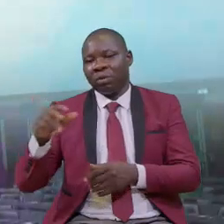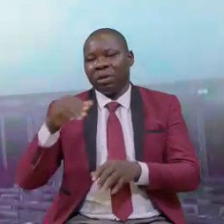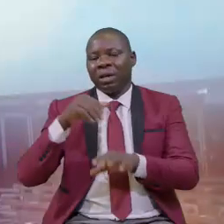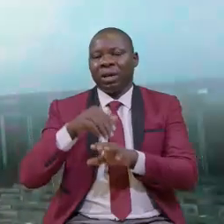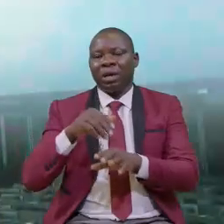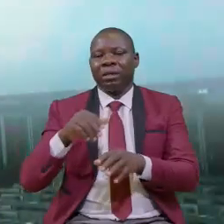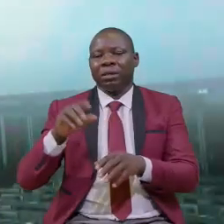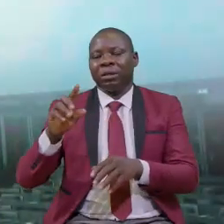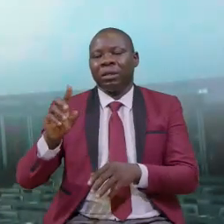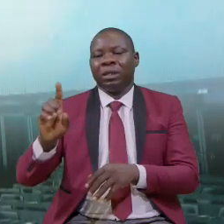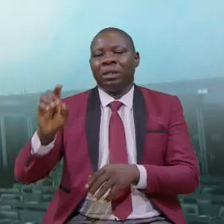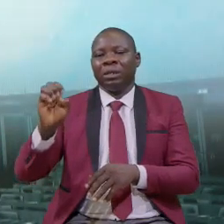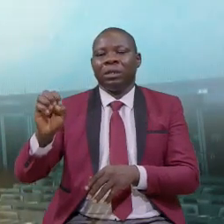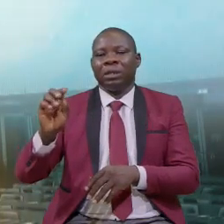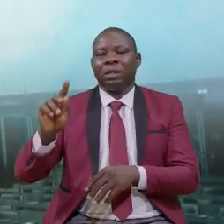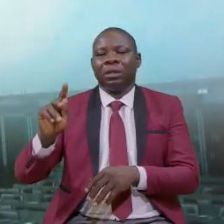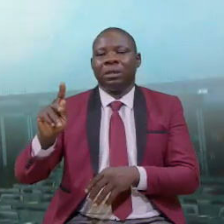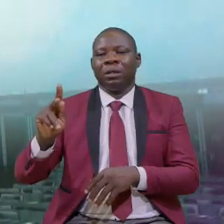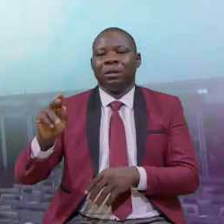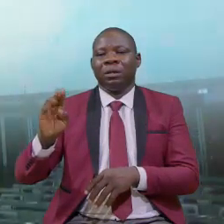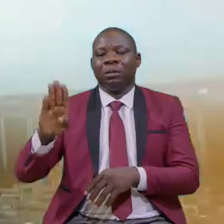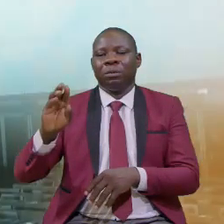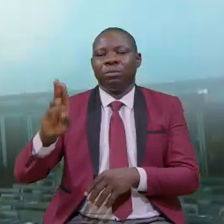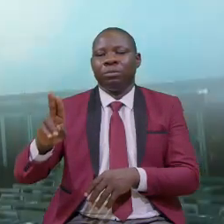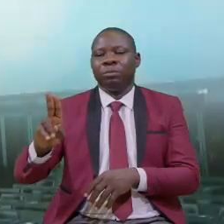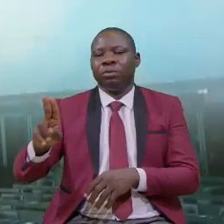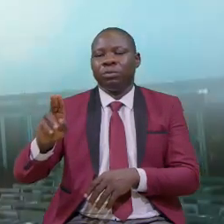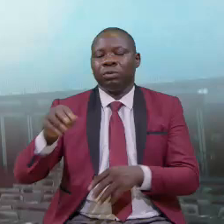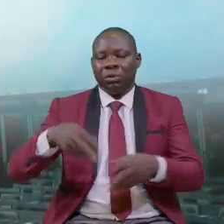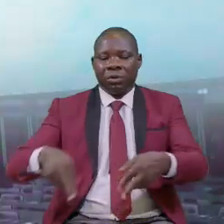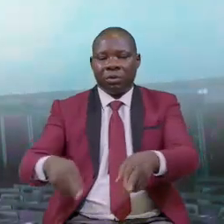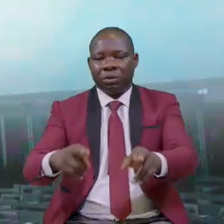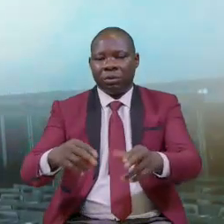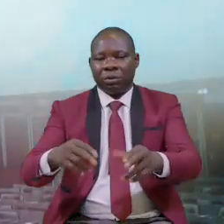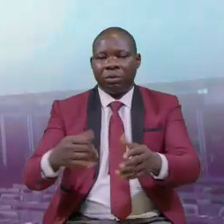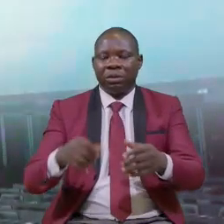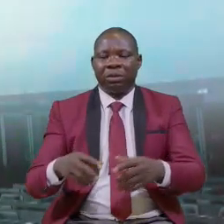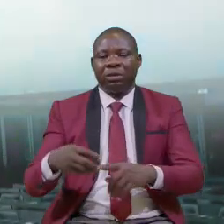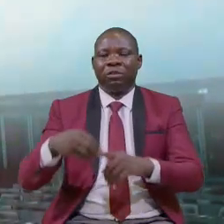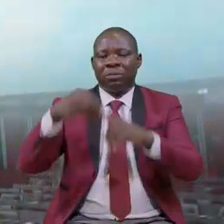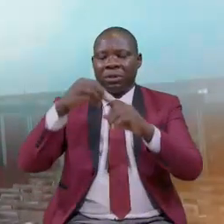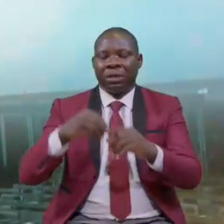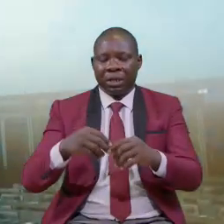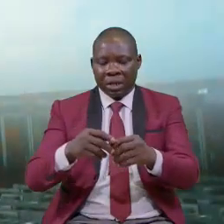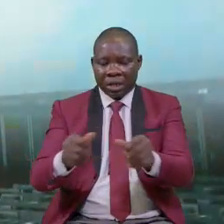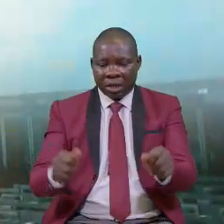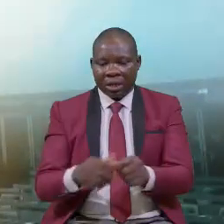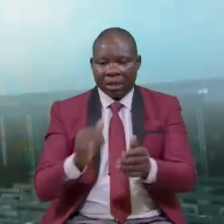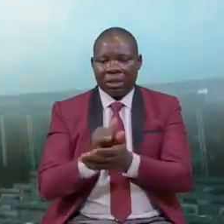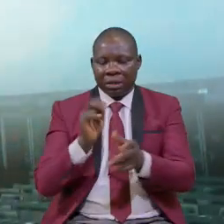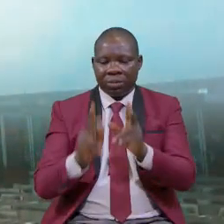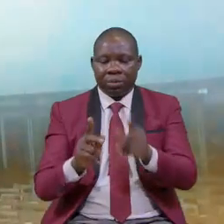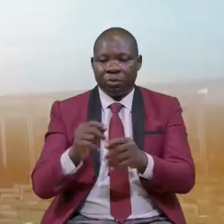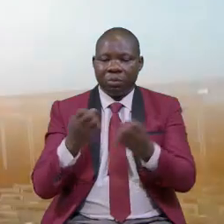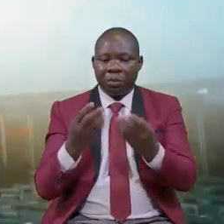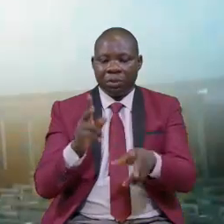popular road. Once you get to Deco Road, you enter from the Marine Junction here, or you are